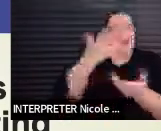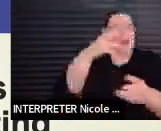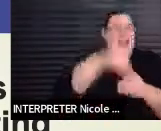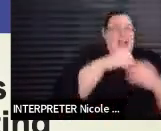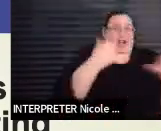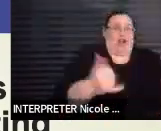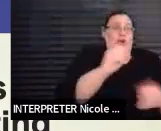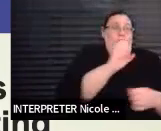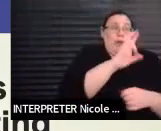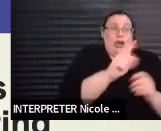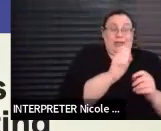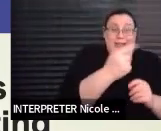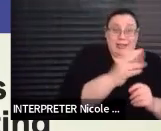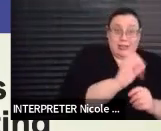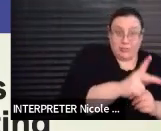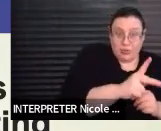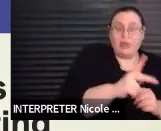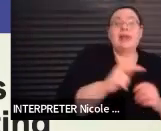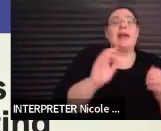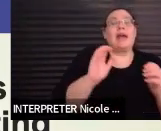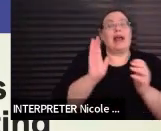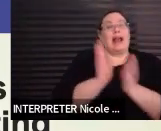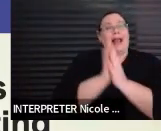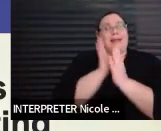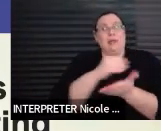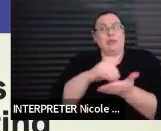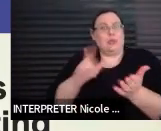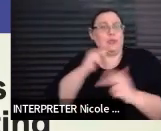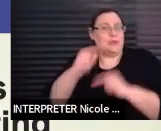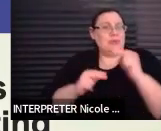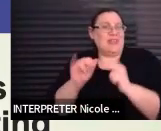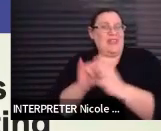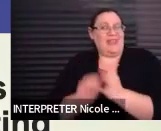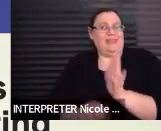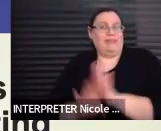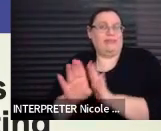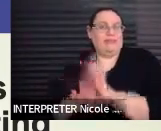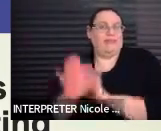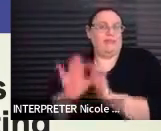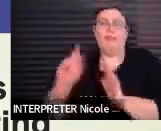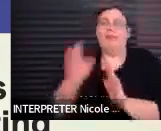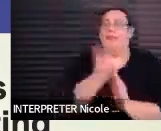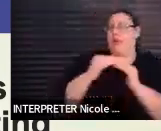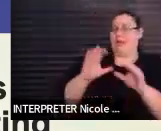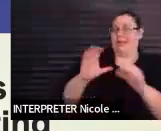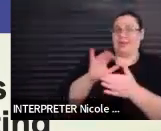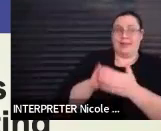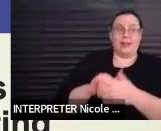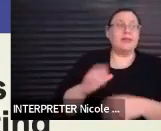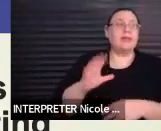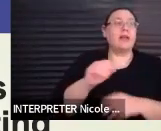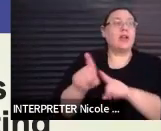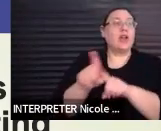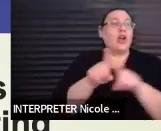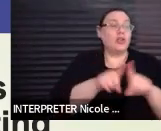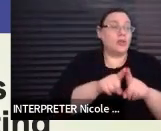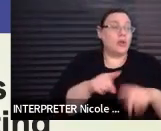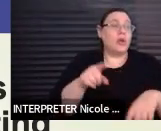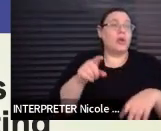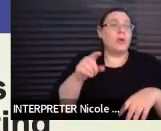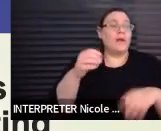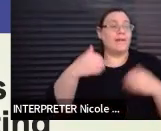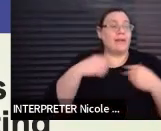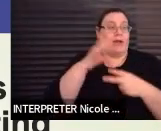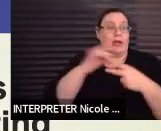actually having our students build them was what one of our colleagues also did, as well as having